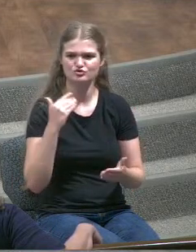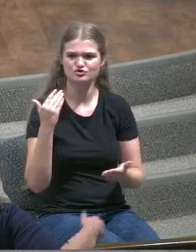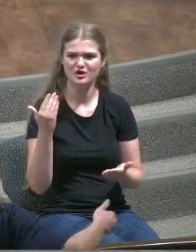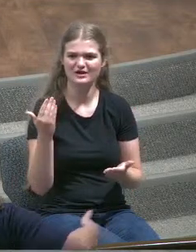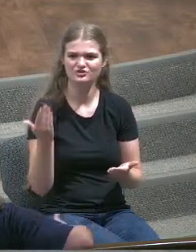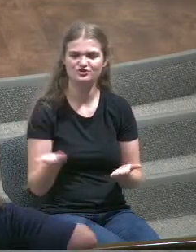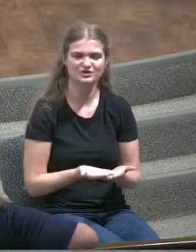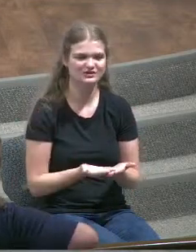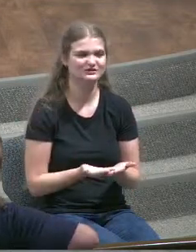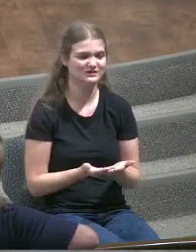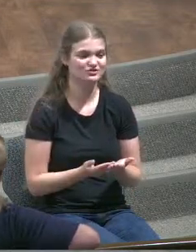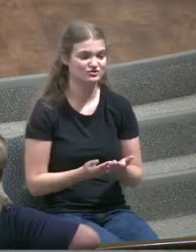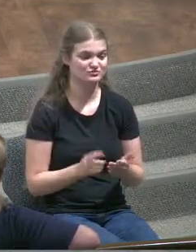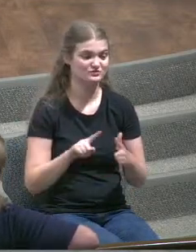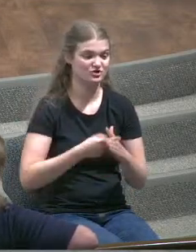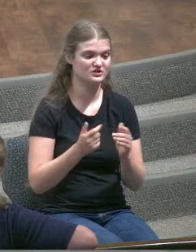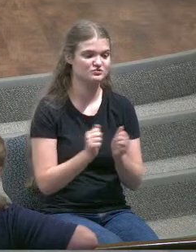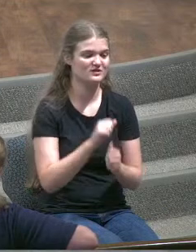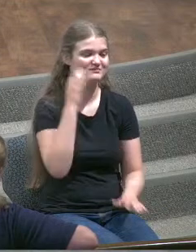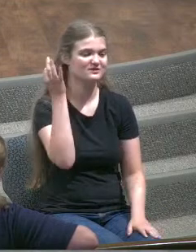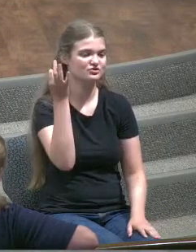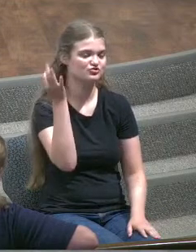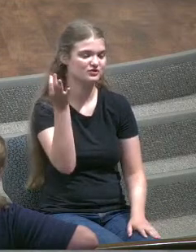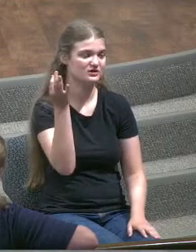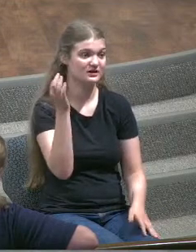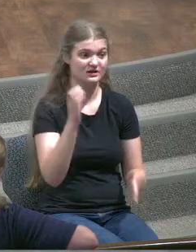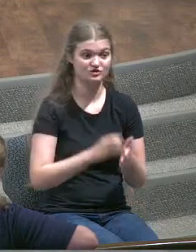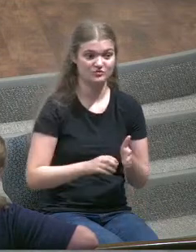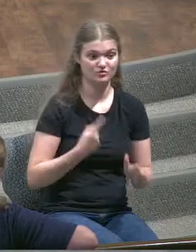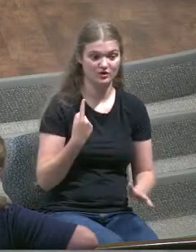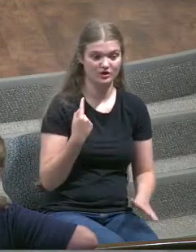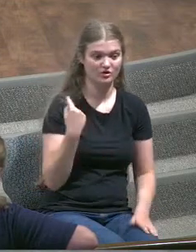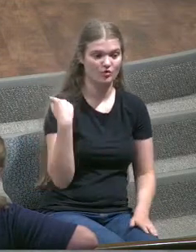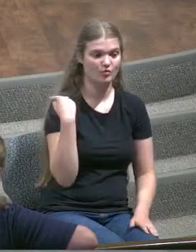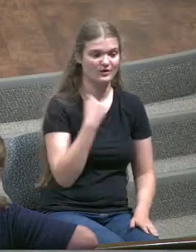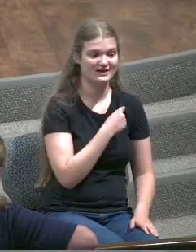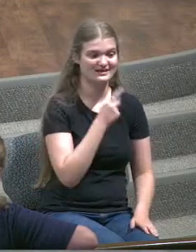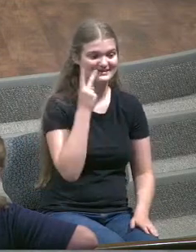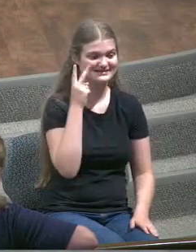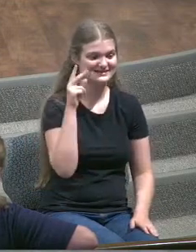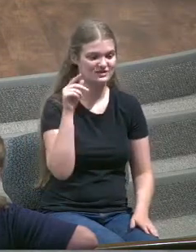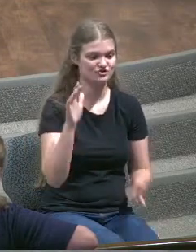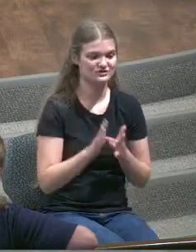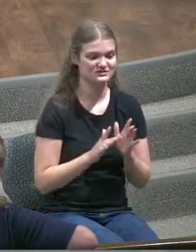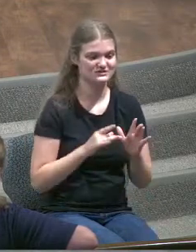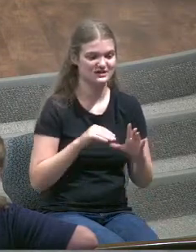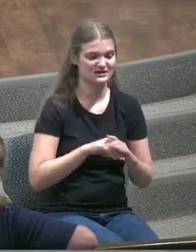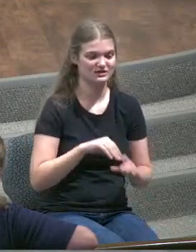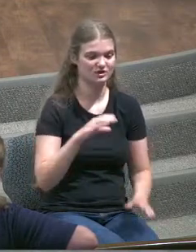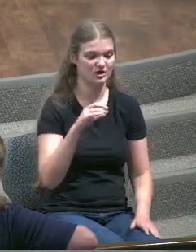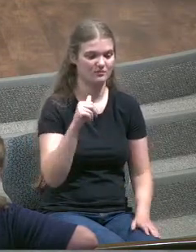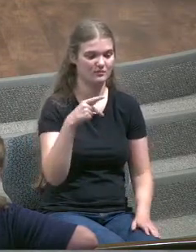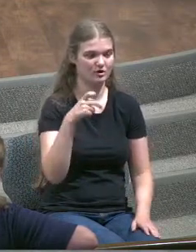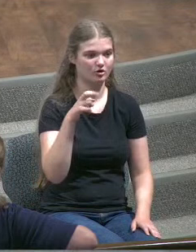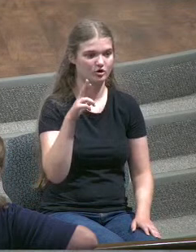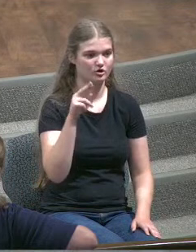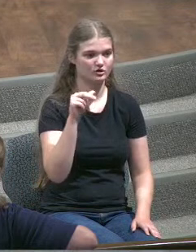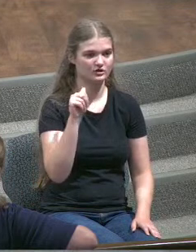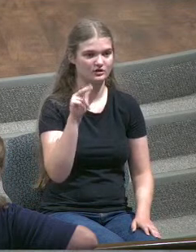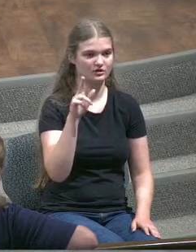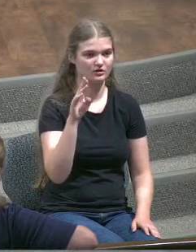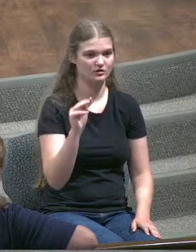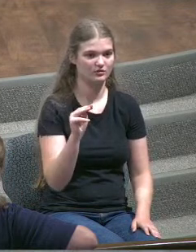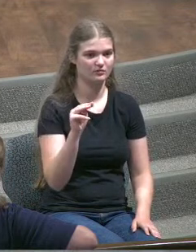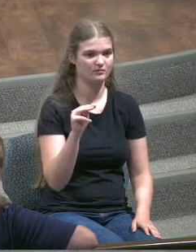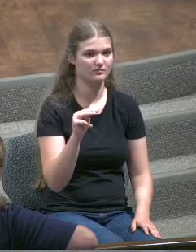jumps right into his ministry. And in chapter 1, we're introduced to him being in Capernaum, drawing a crowd. We'll talk more about that in a minute. But then